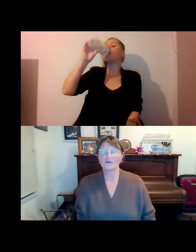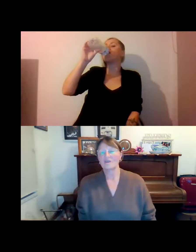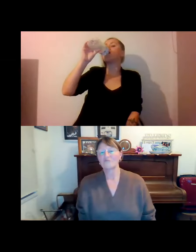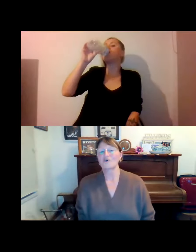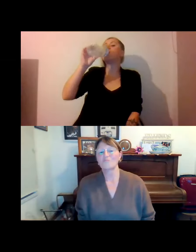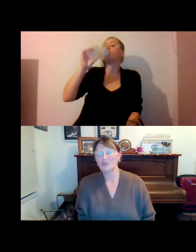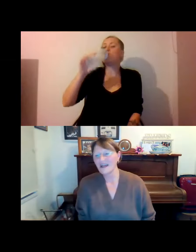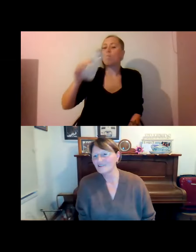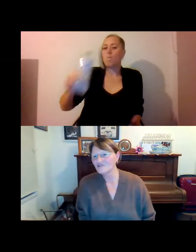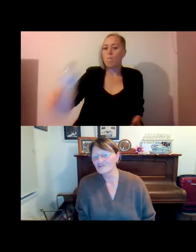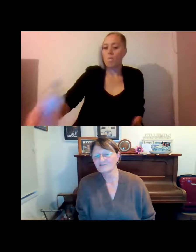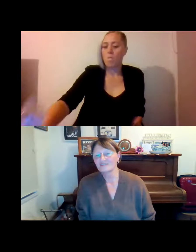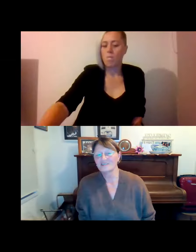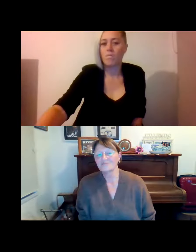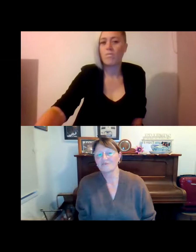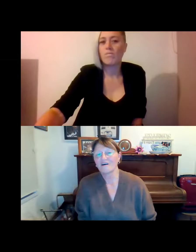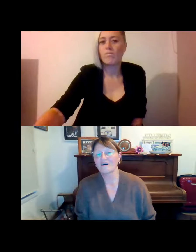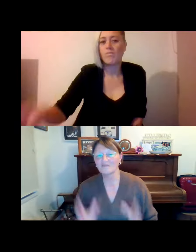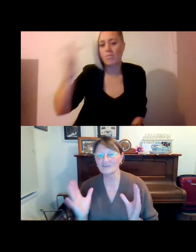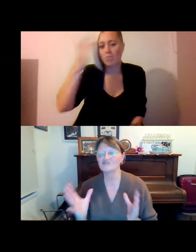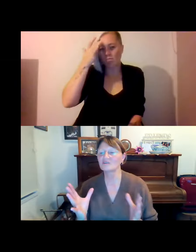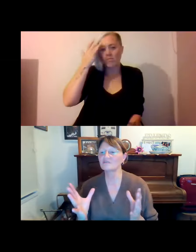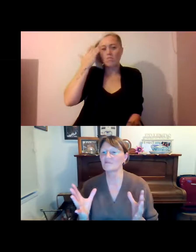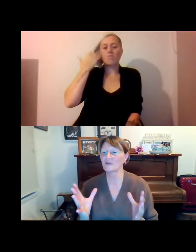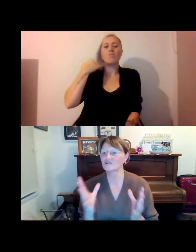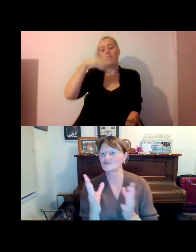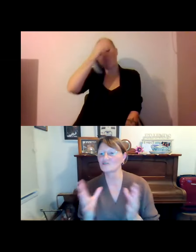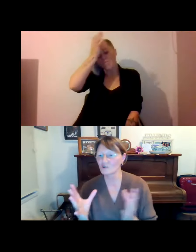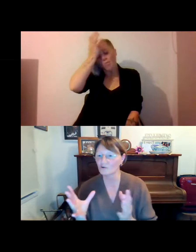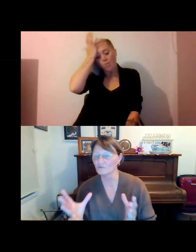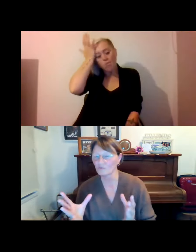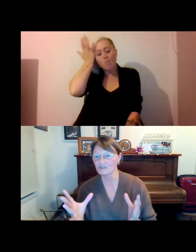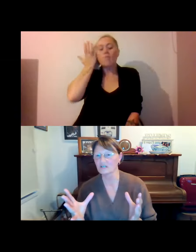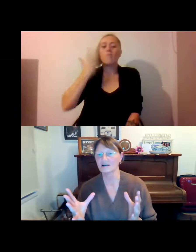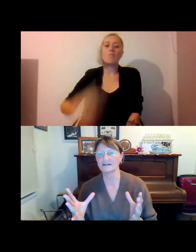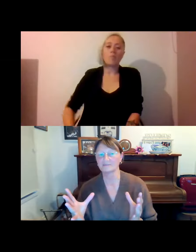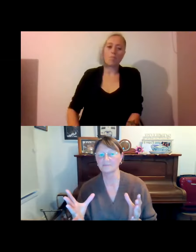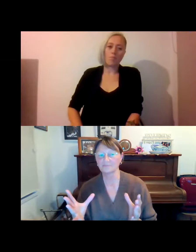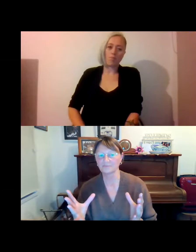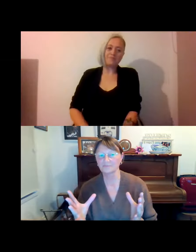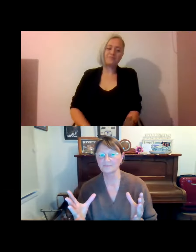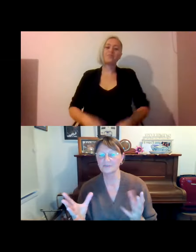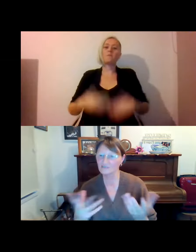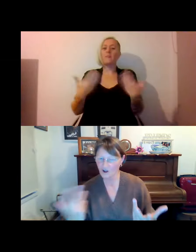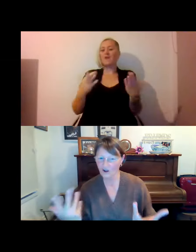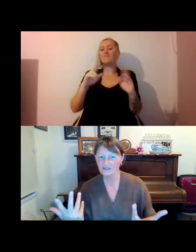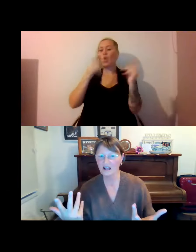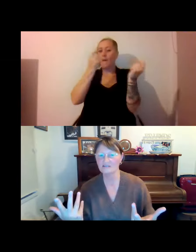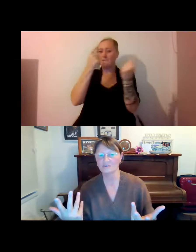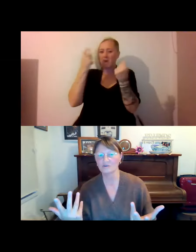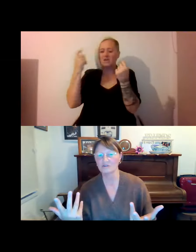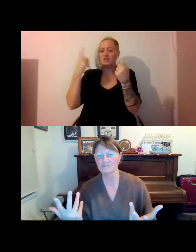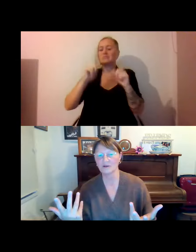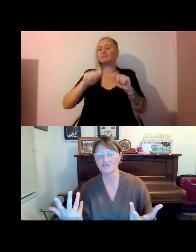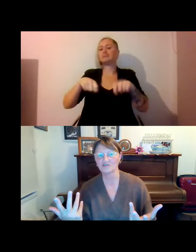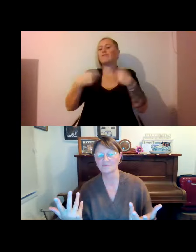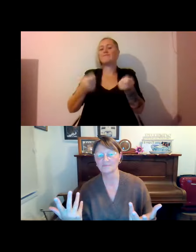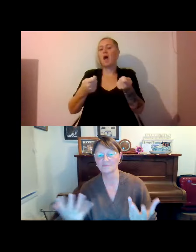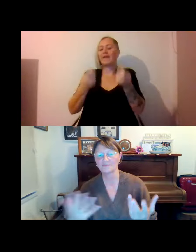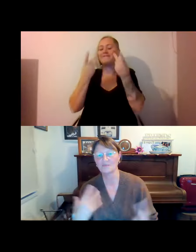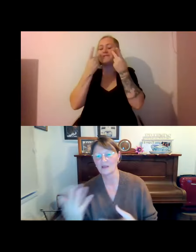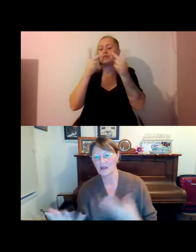So for comprehension, it's providing visual information to go with what you're saying. Signs last longer than